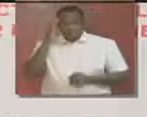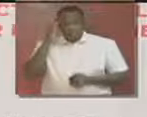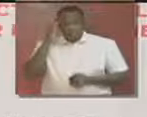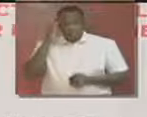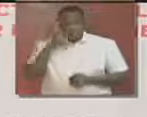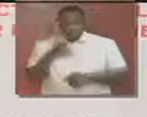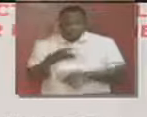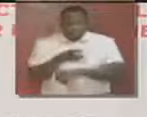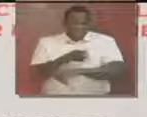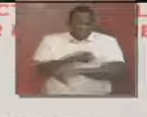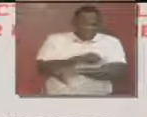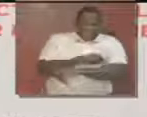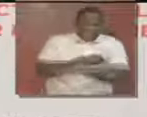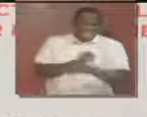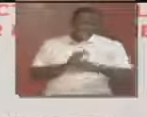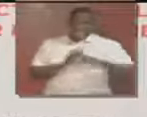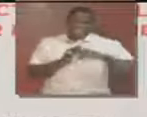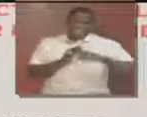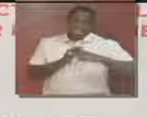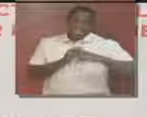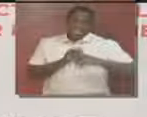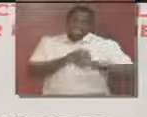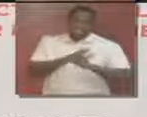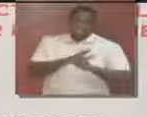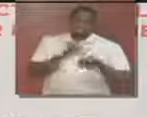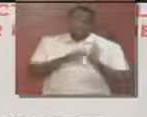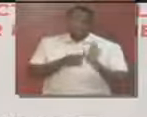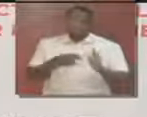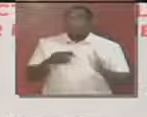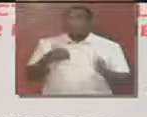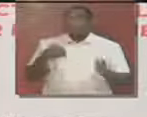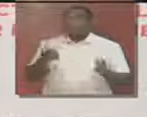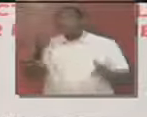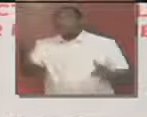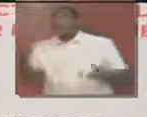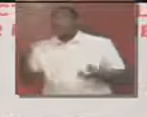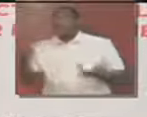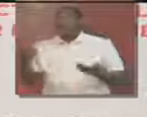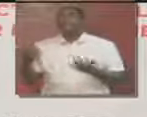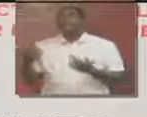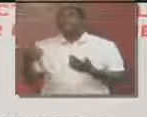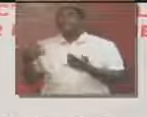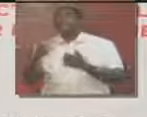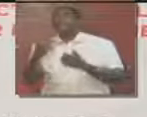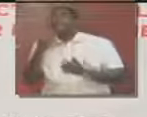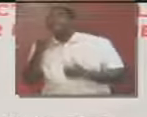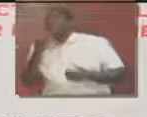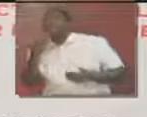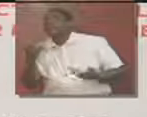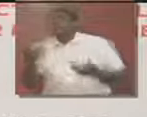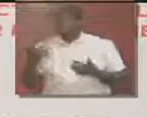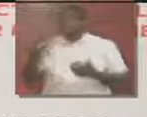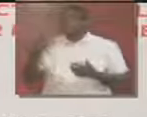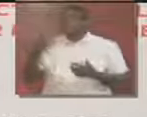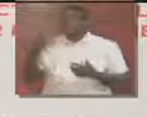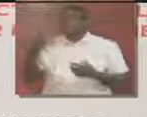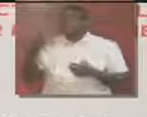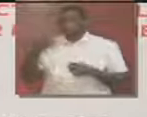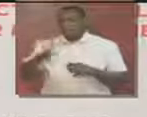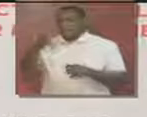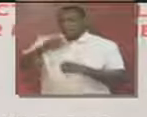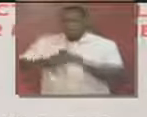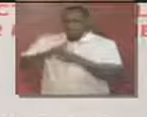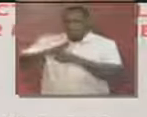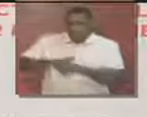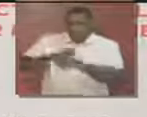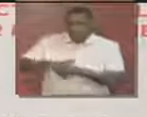reduce the risks of other things that people already have as predisposing factors. It will not reduce deaths from other cases, from other